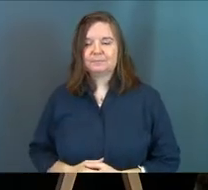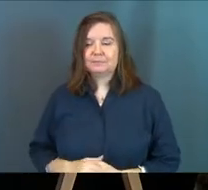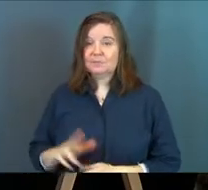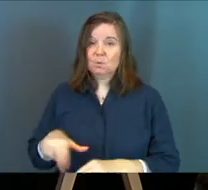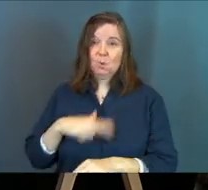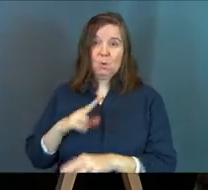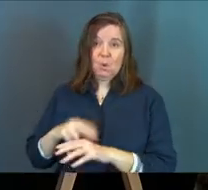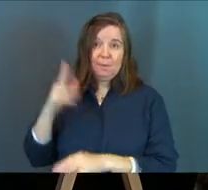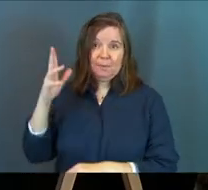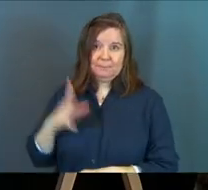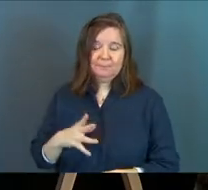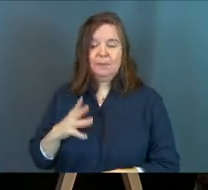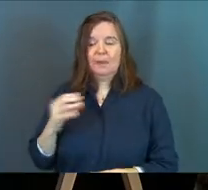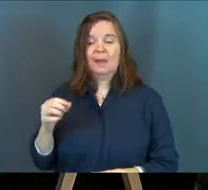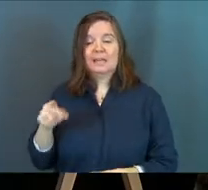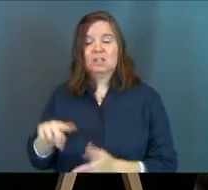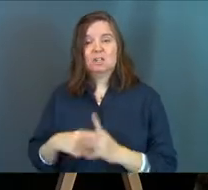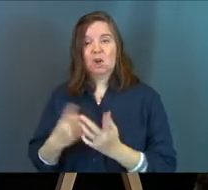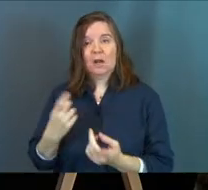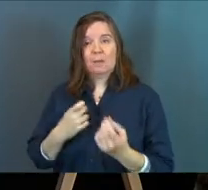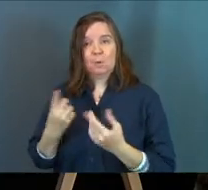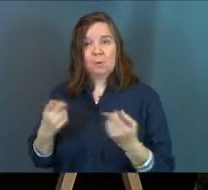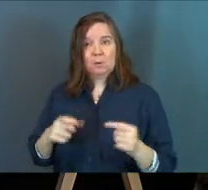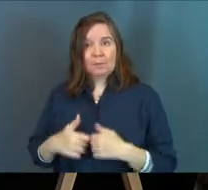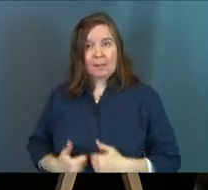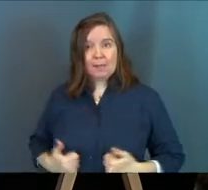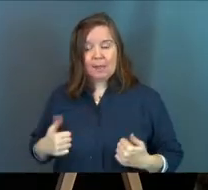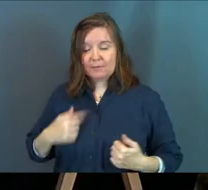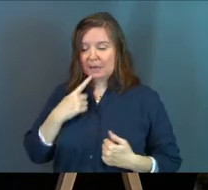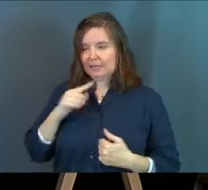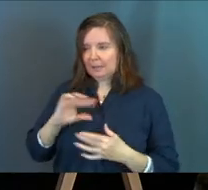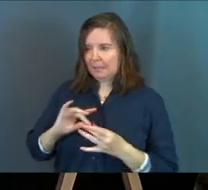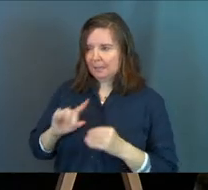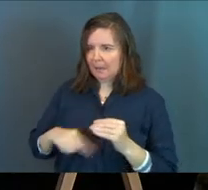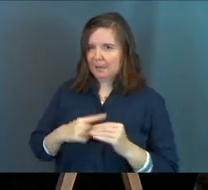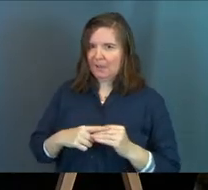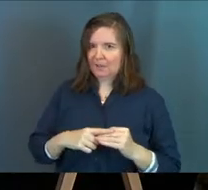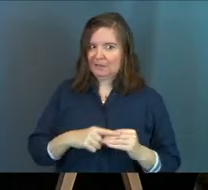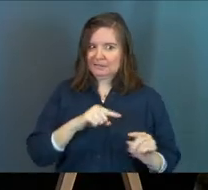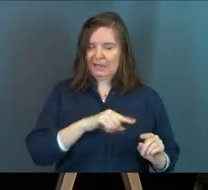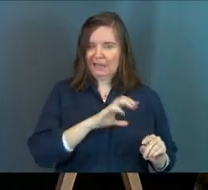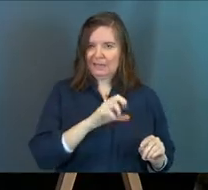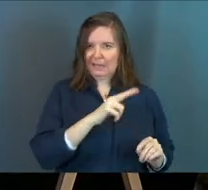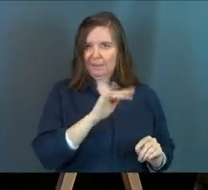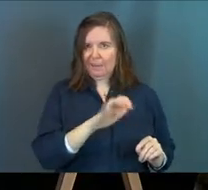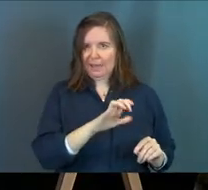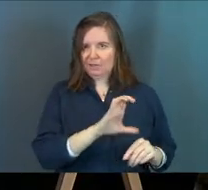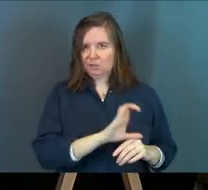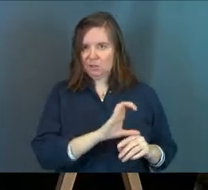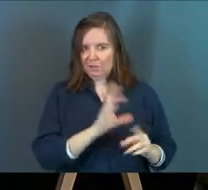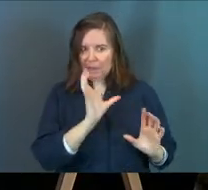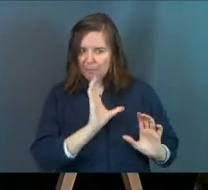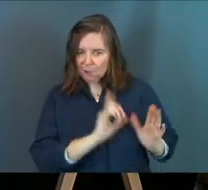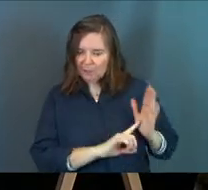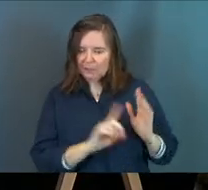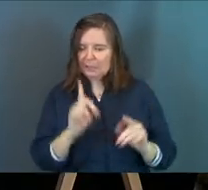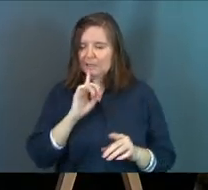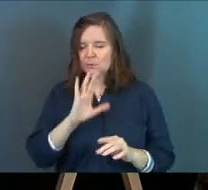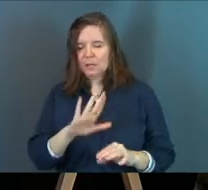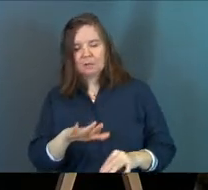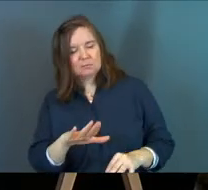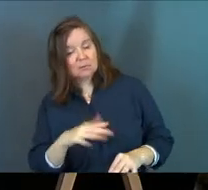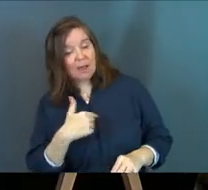was normal. And he starts asking me what's going on in my life. And I tell him a little bit about this little side charismatic thing that I'm looking into. And he's